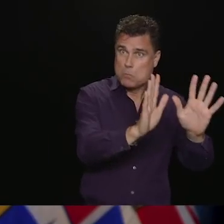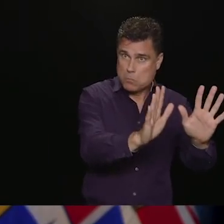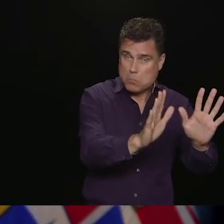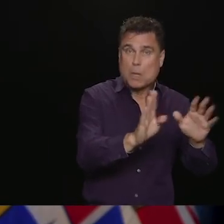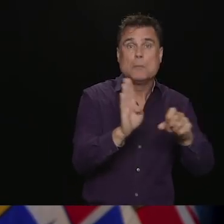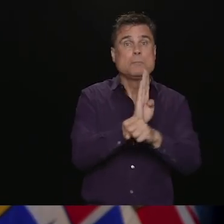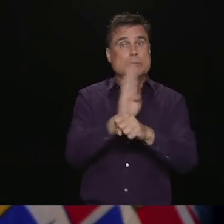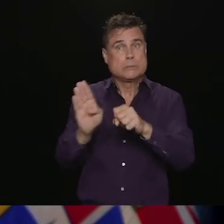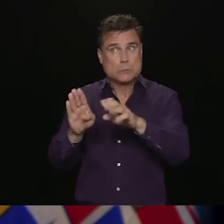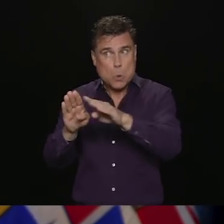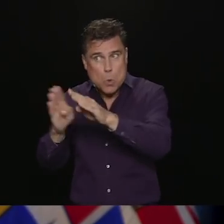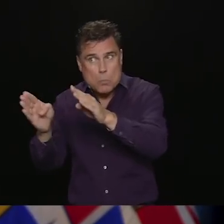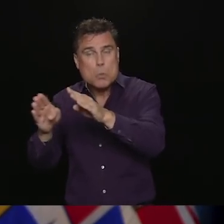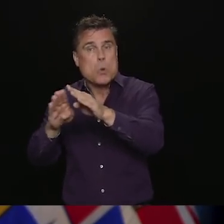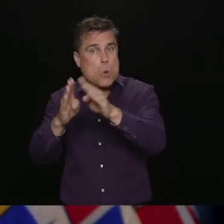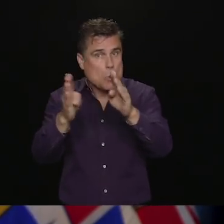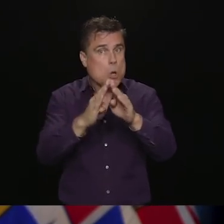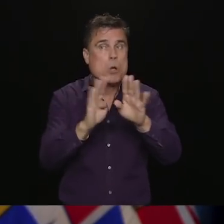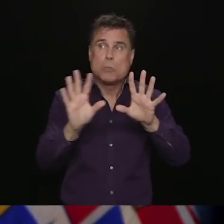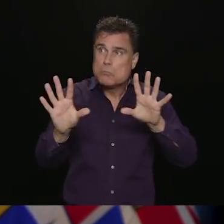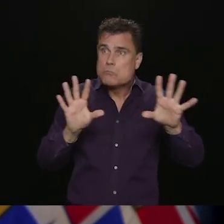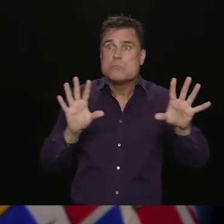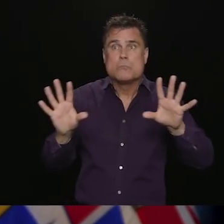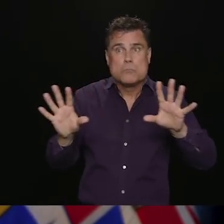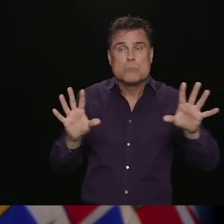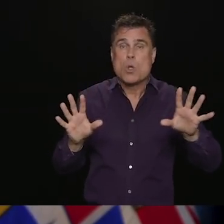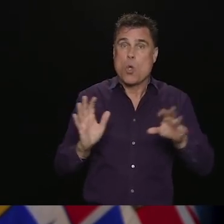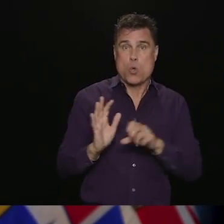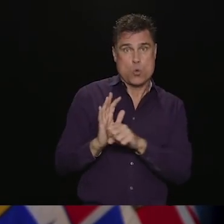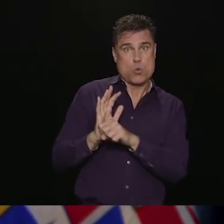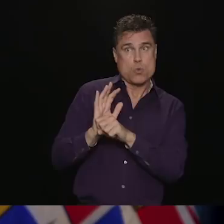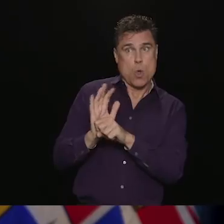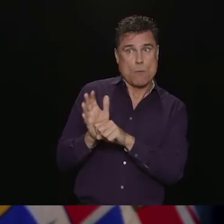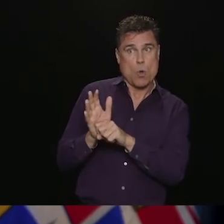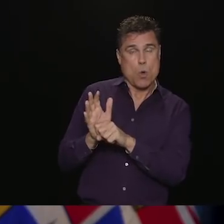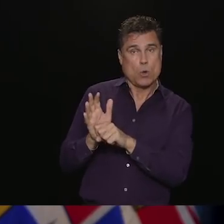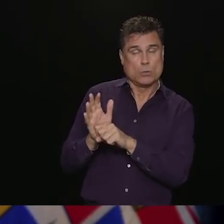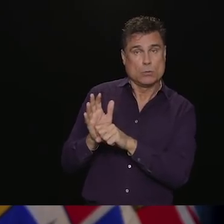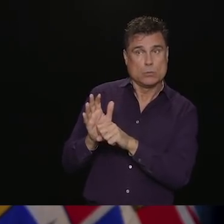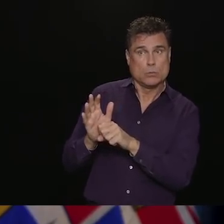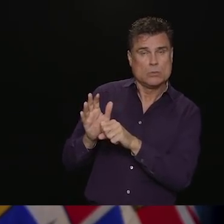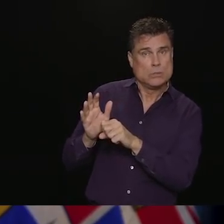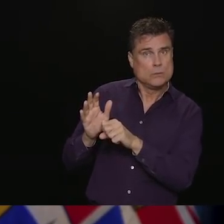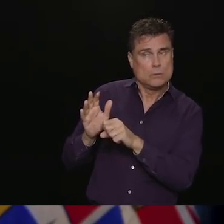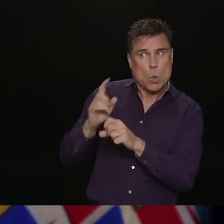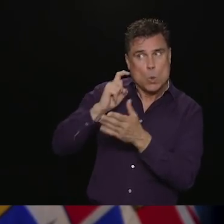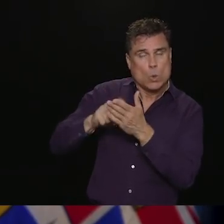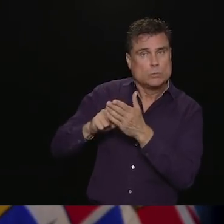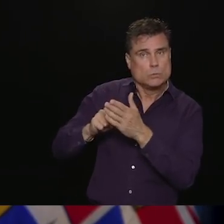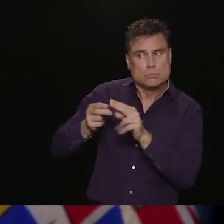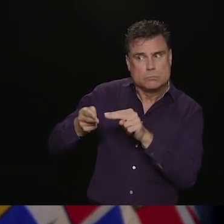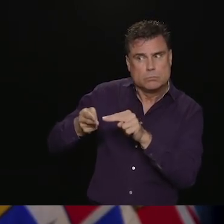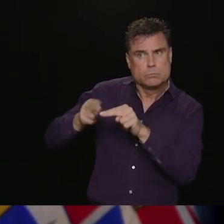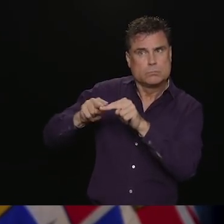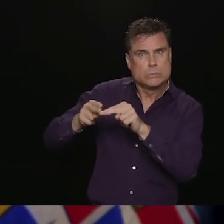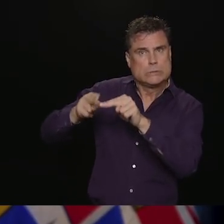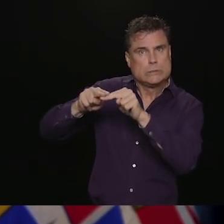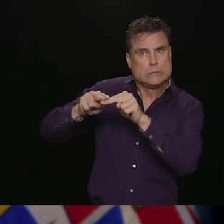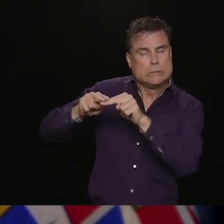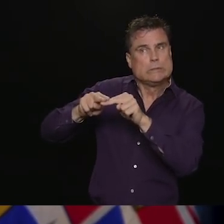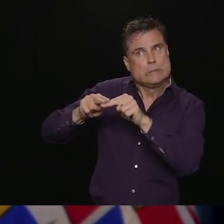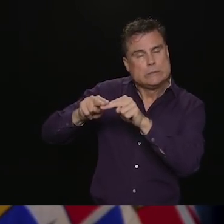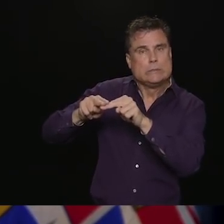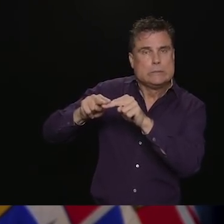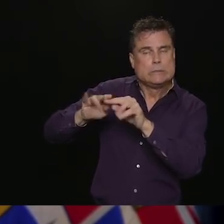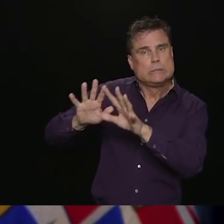really on top of it. And so we have to accept that if the more people that we allow into long-term care